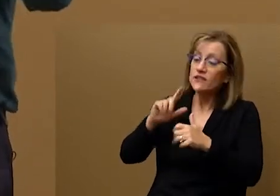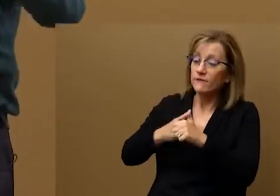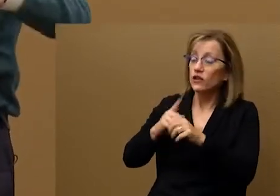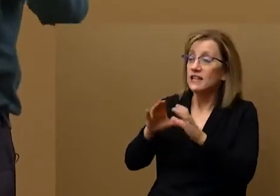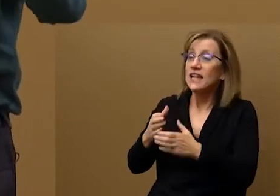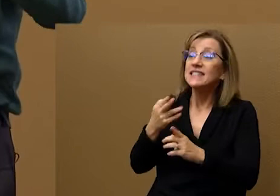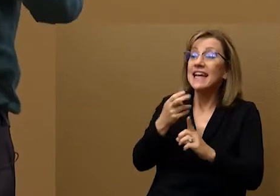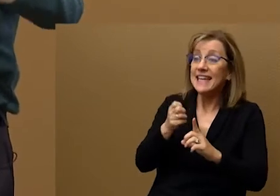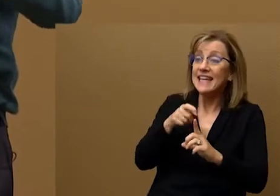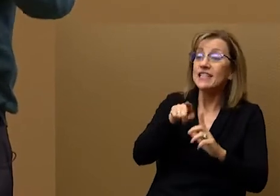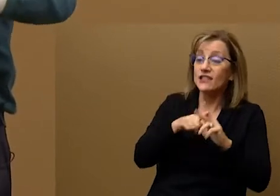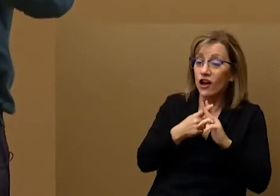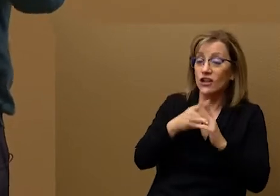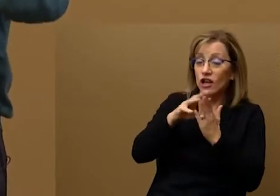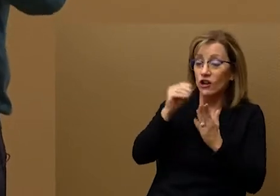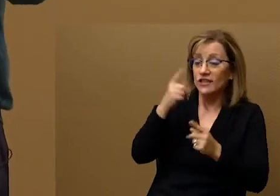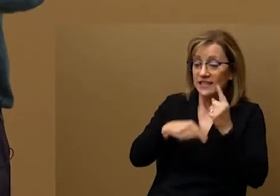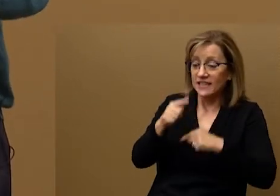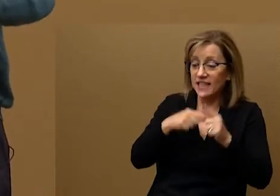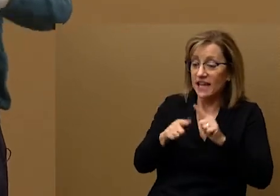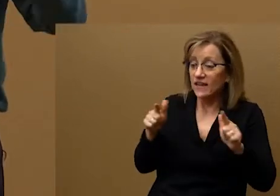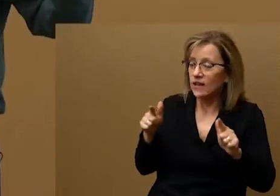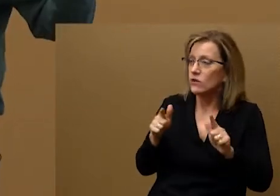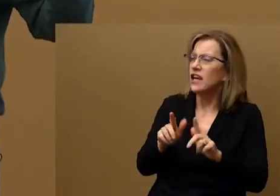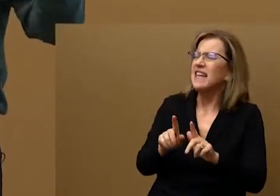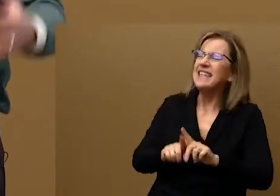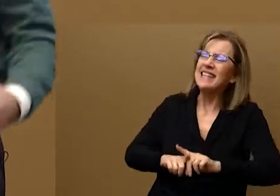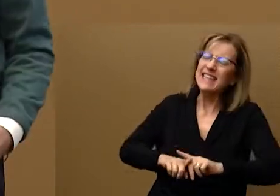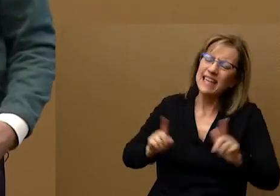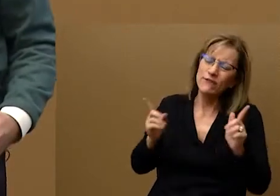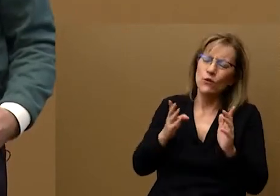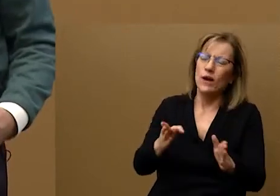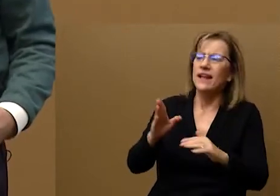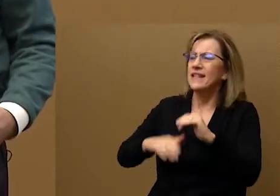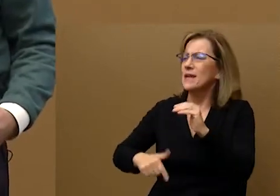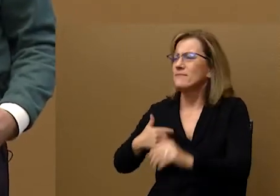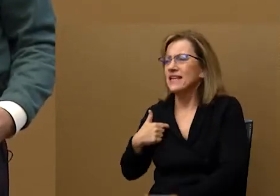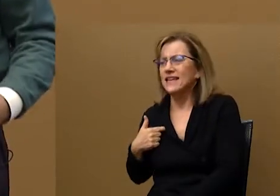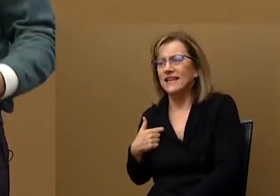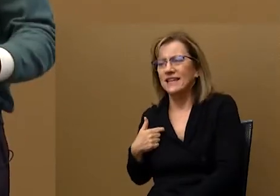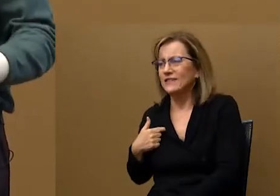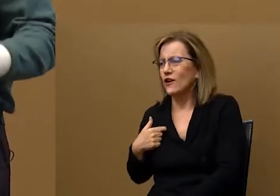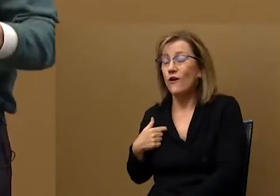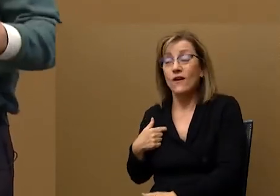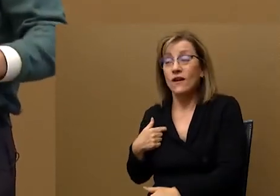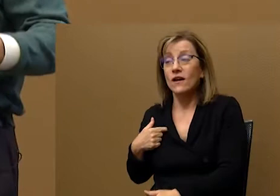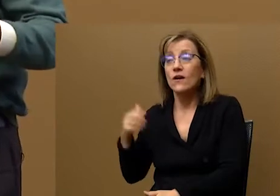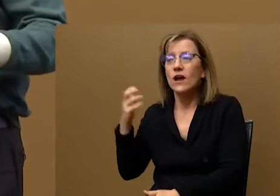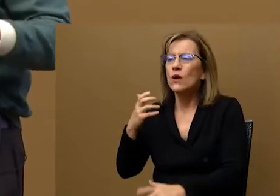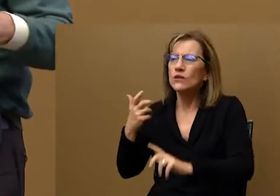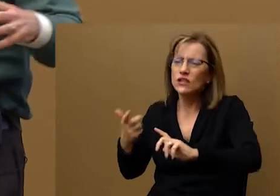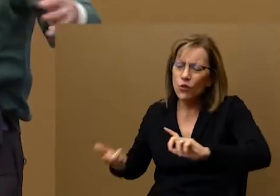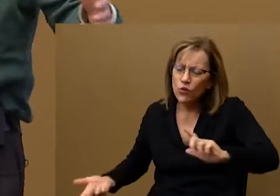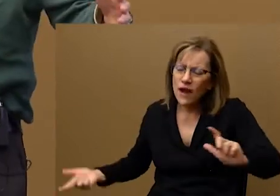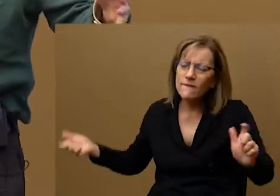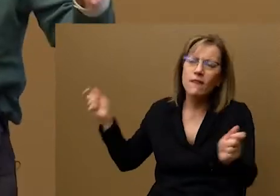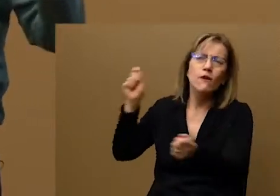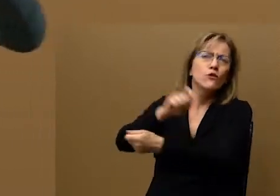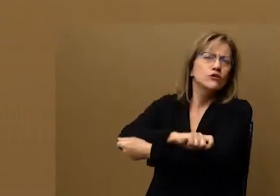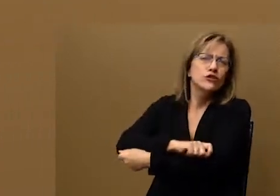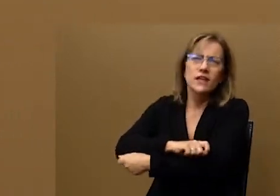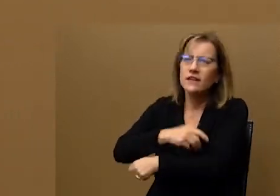class where he started out learning sign language much, much differently than I did. So it was